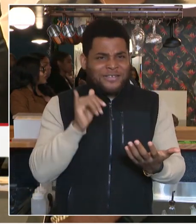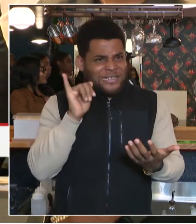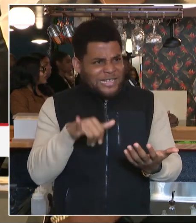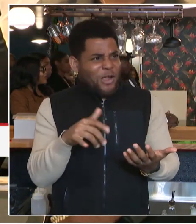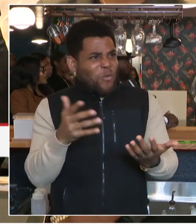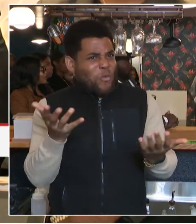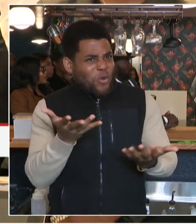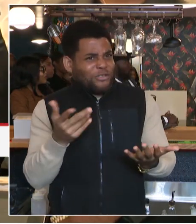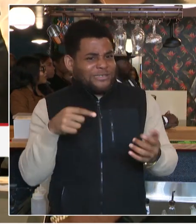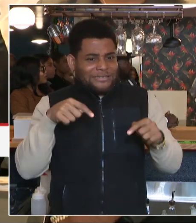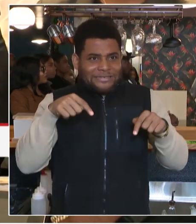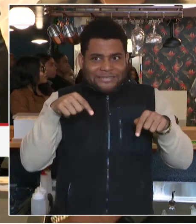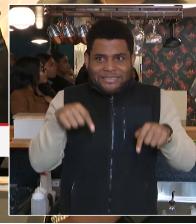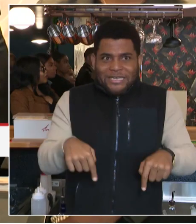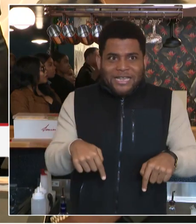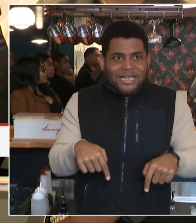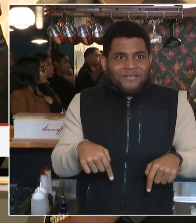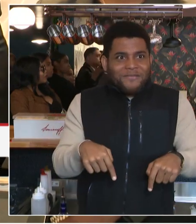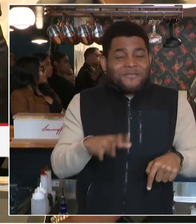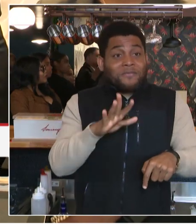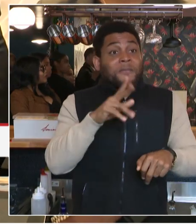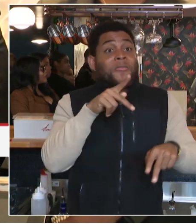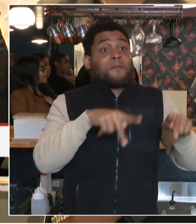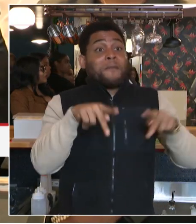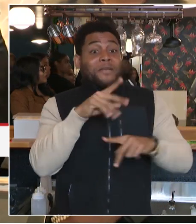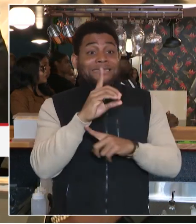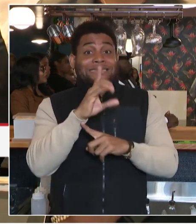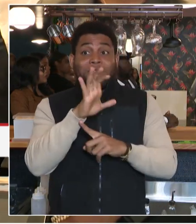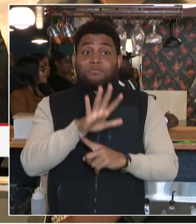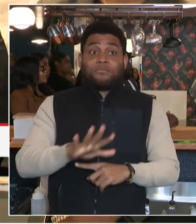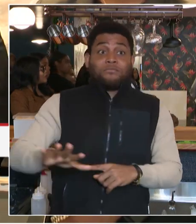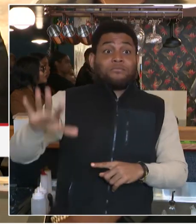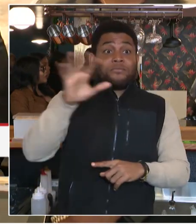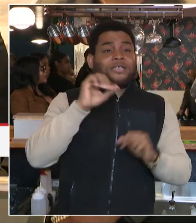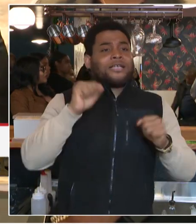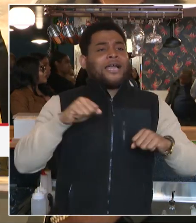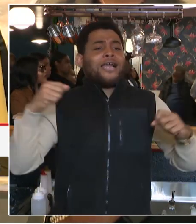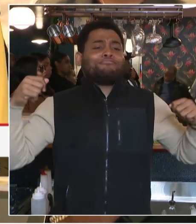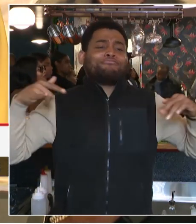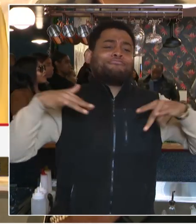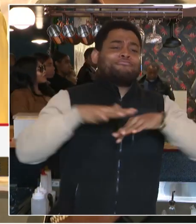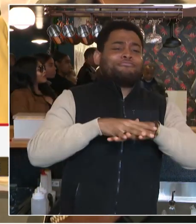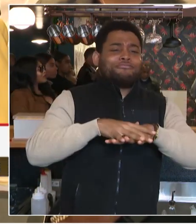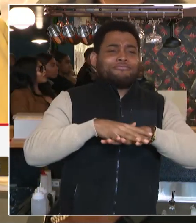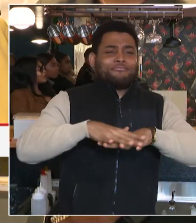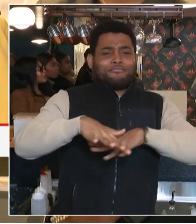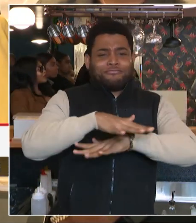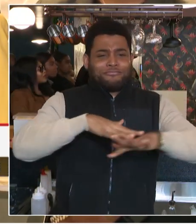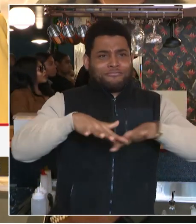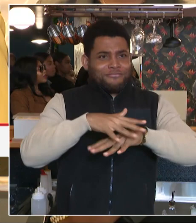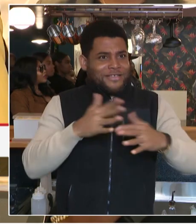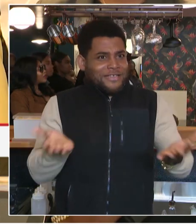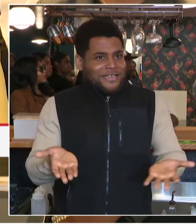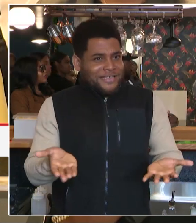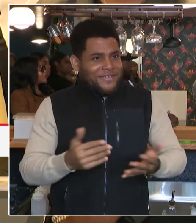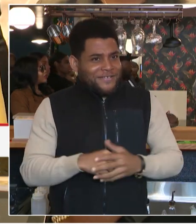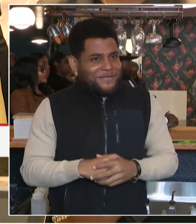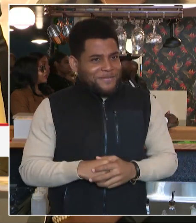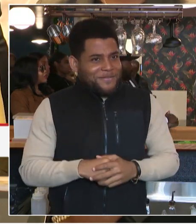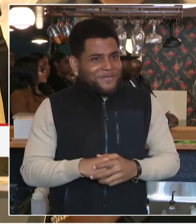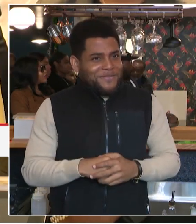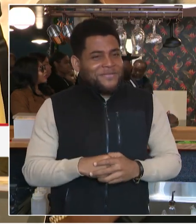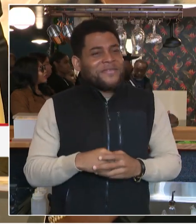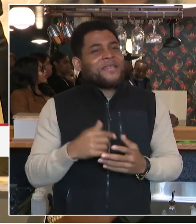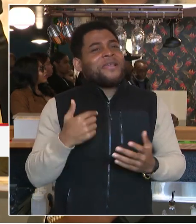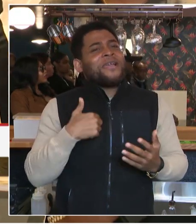DC who come here will be able to do. And today, I want to acknowledge that we've been joined by Deputy